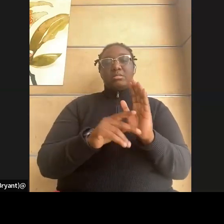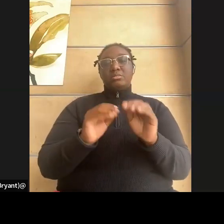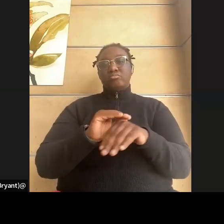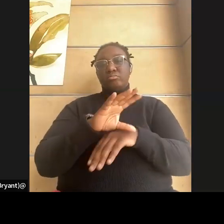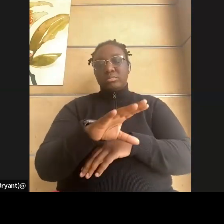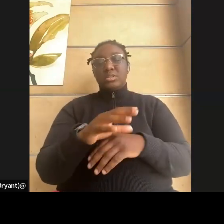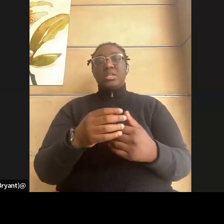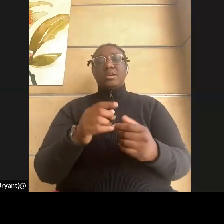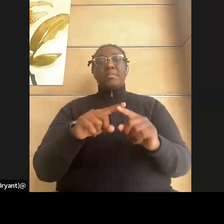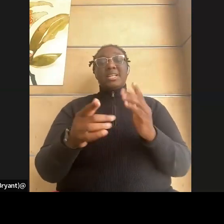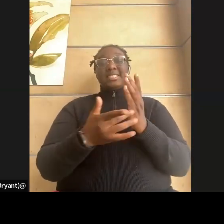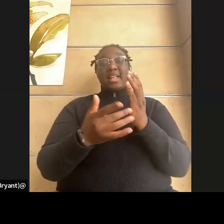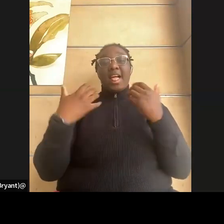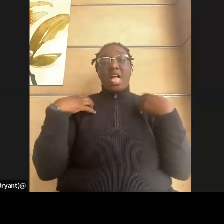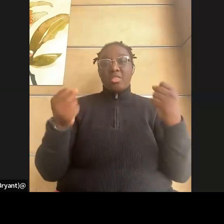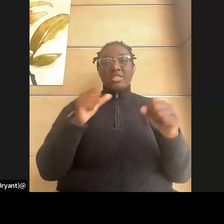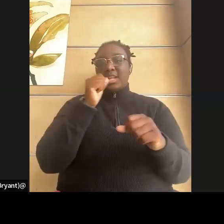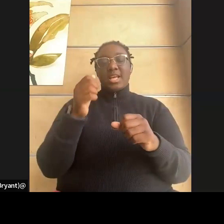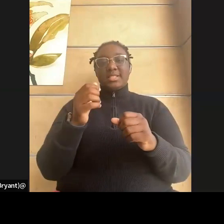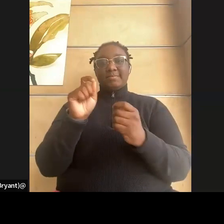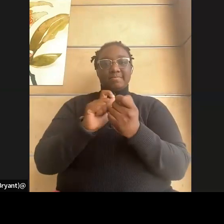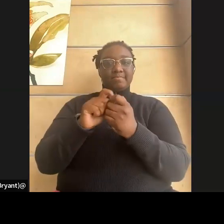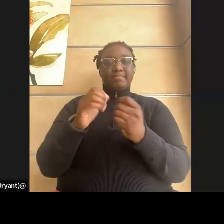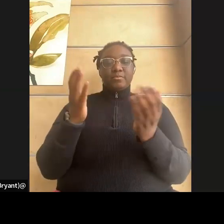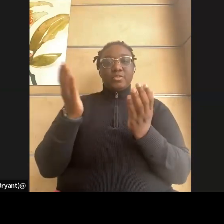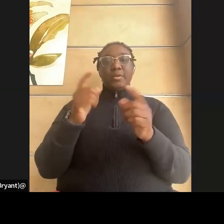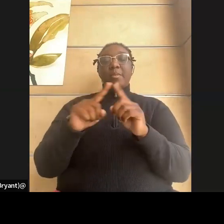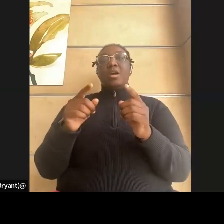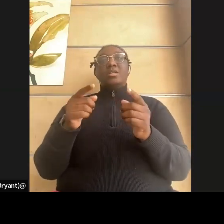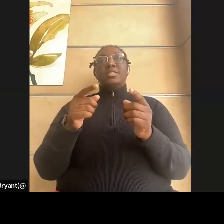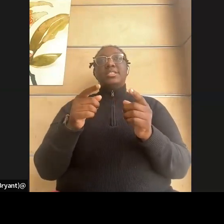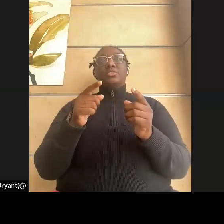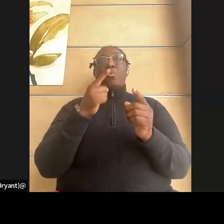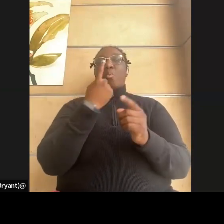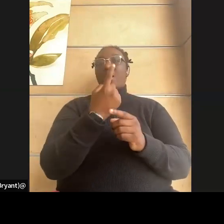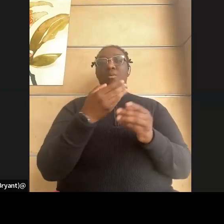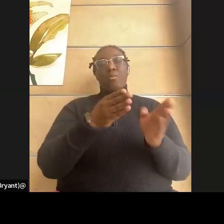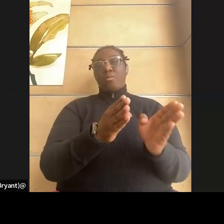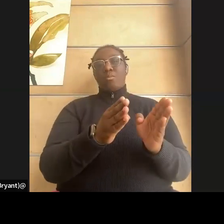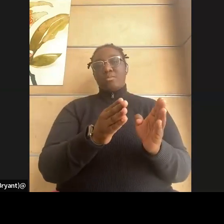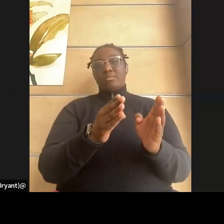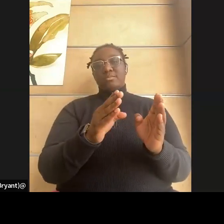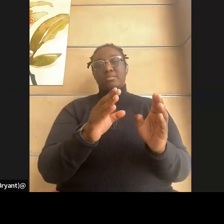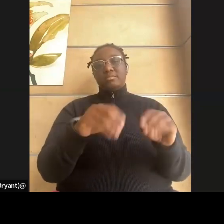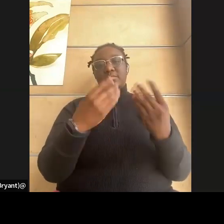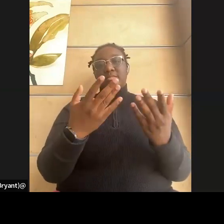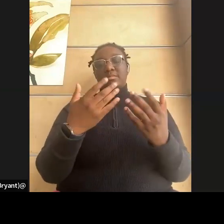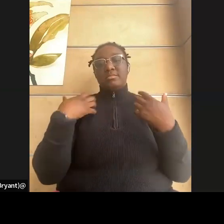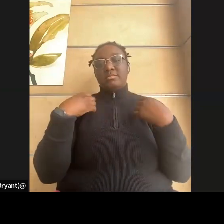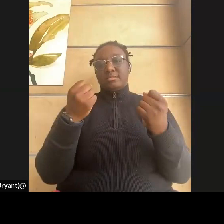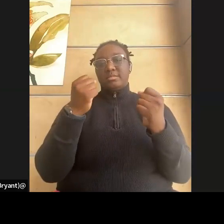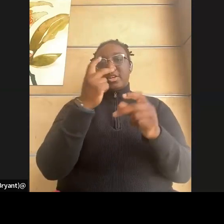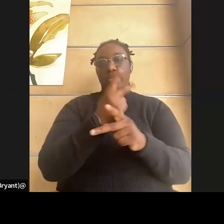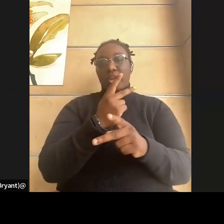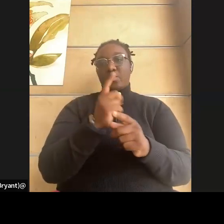distinct service, but just a way to deliver healthcare to patients. And we see the standard of care for those services as the